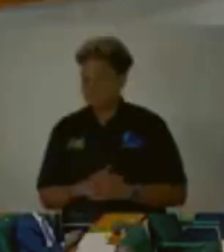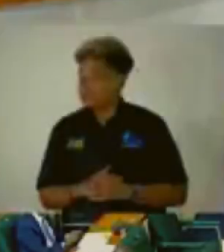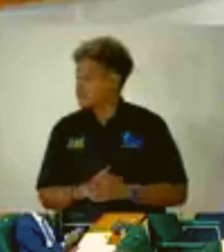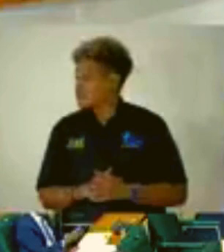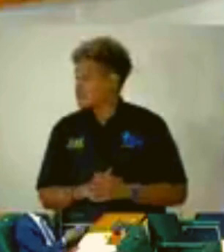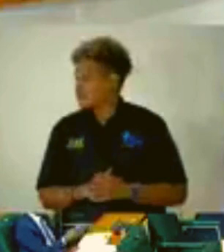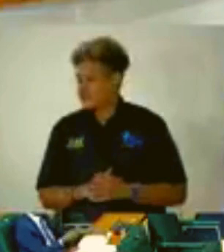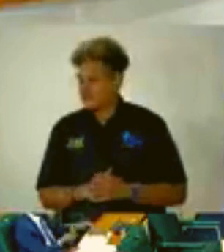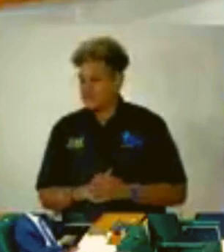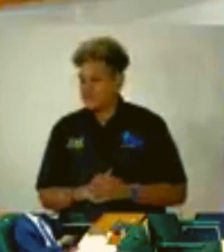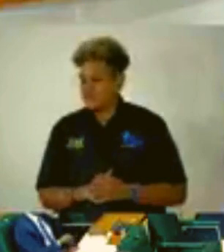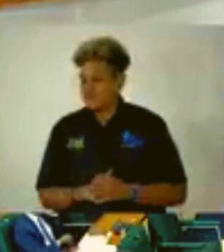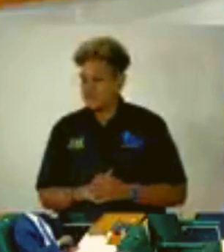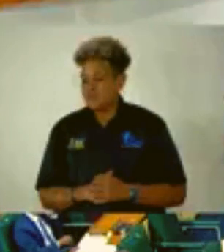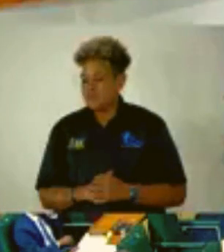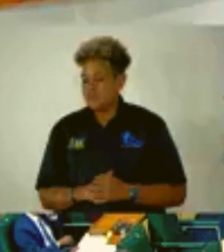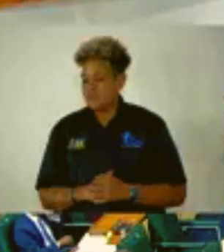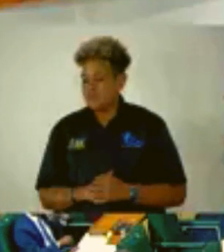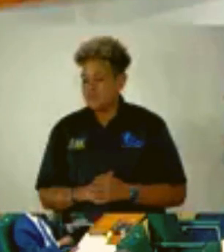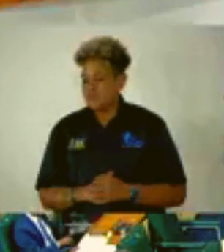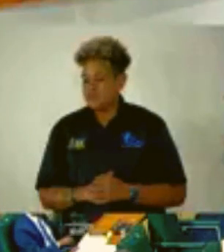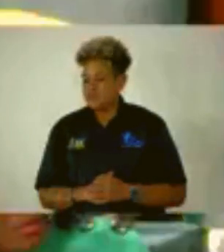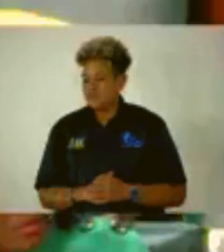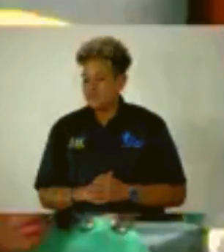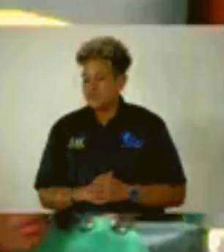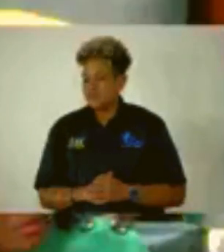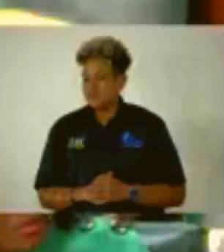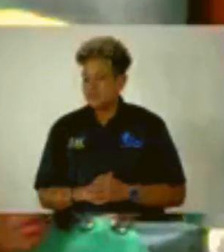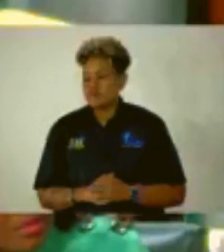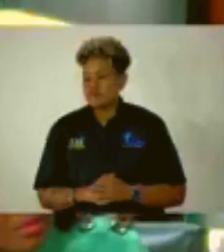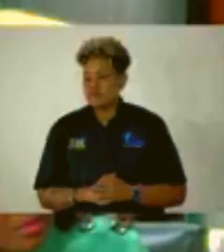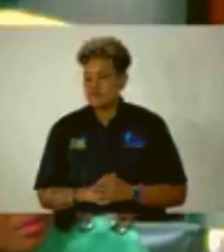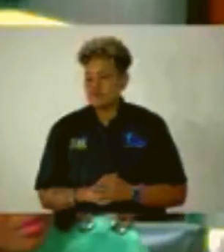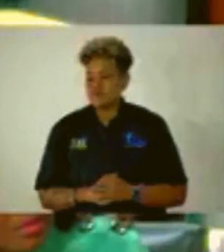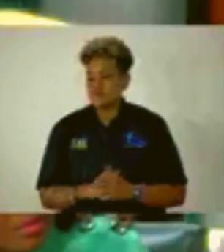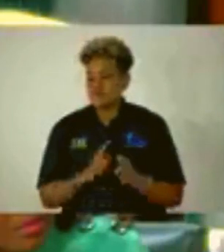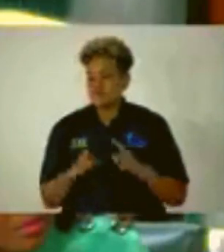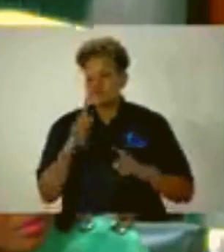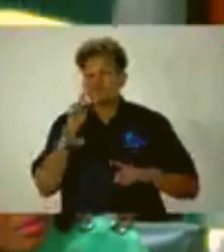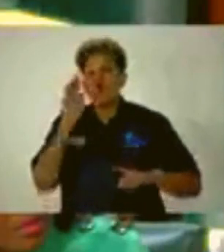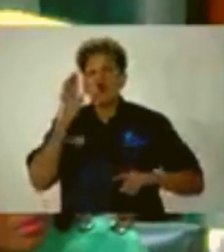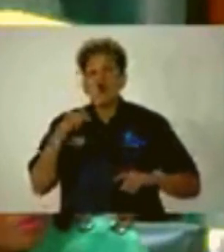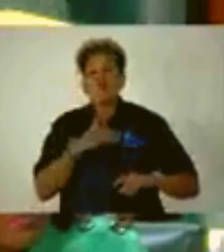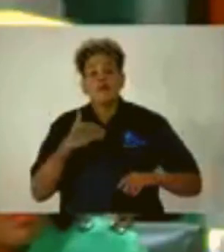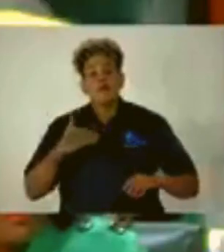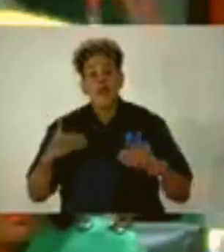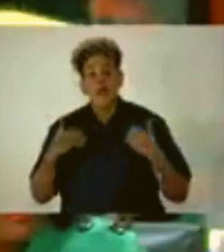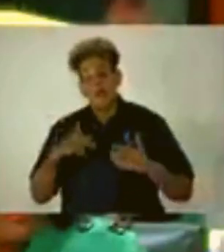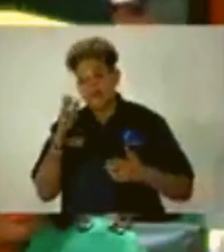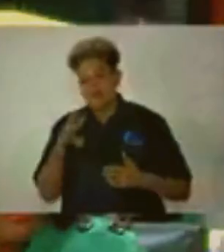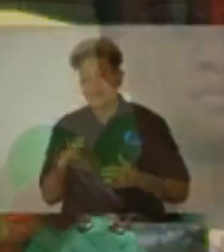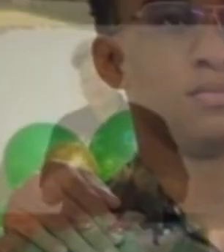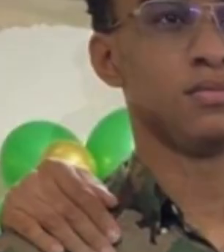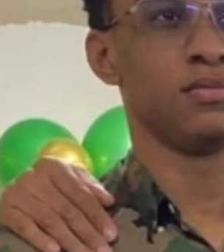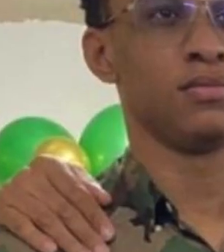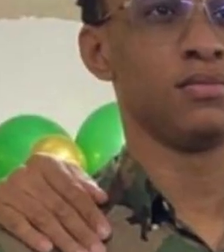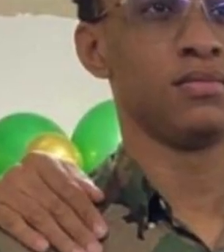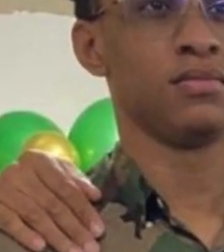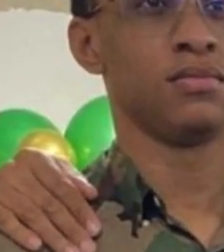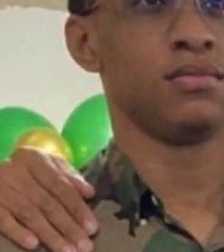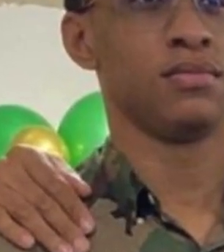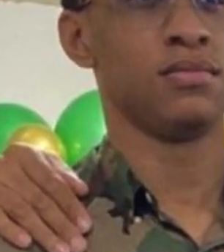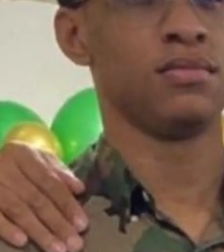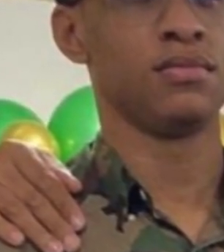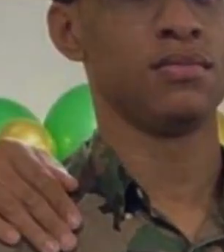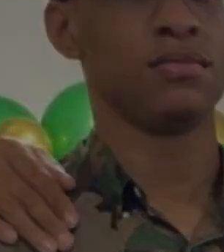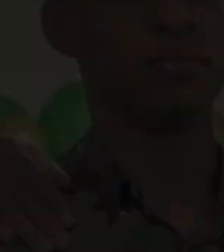the Prime Minister of Jamaica since March the 3rd, 2016. Mr. Holness became Jamaica's